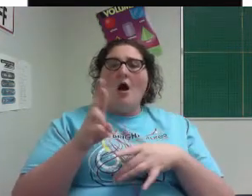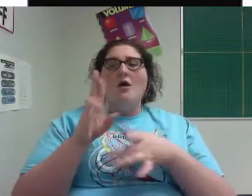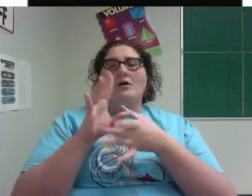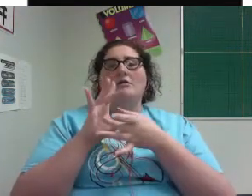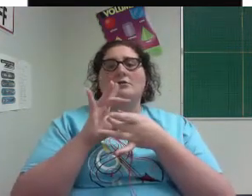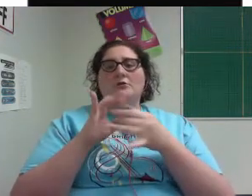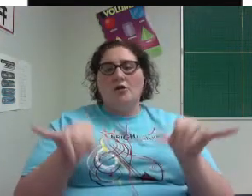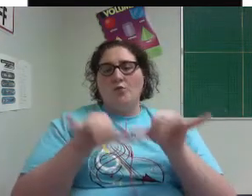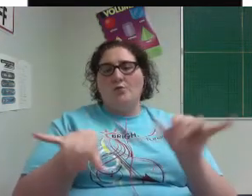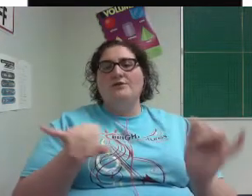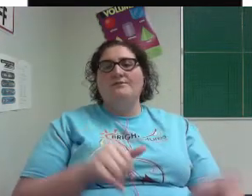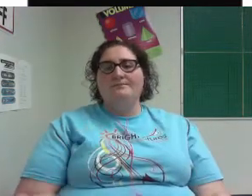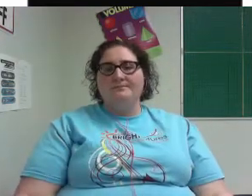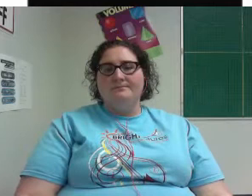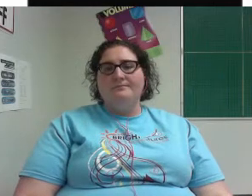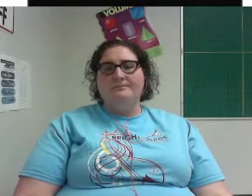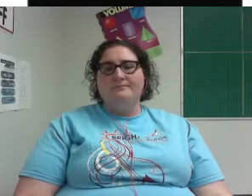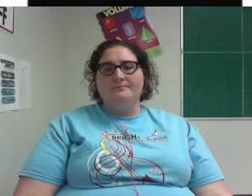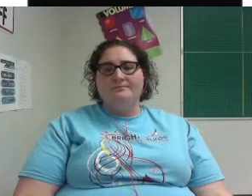are congruent.